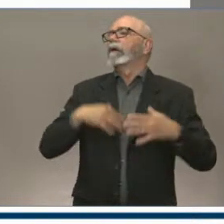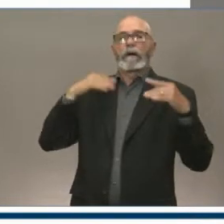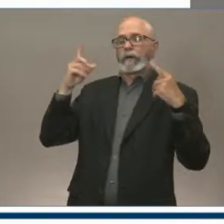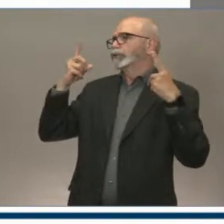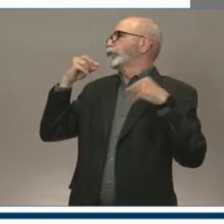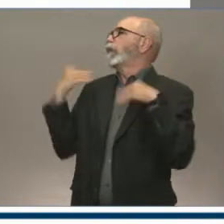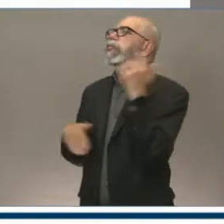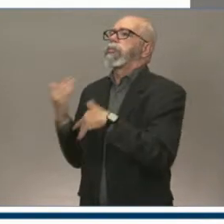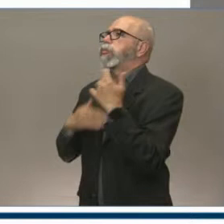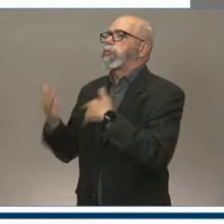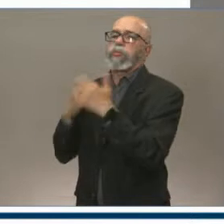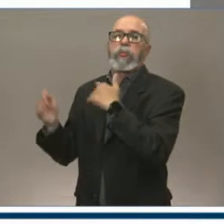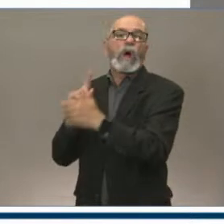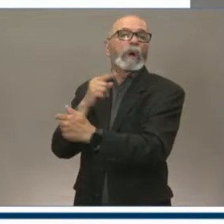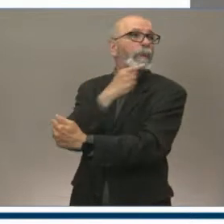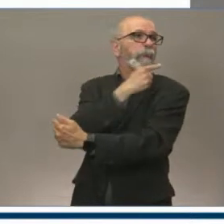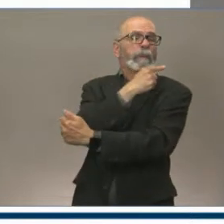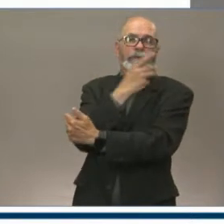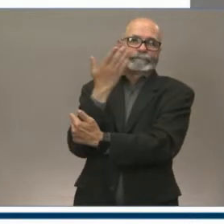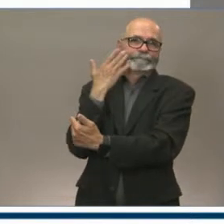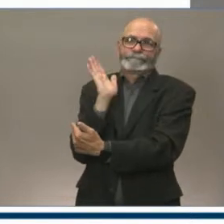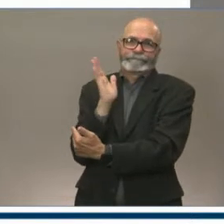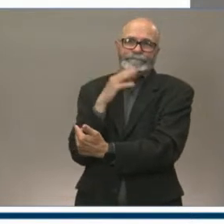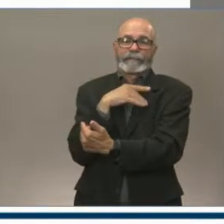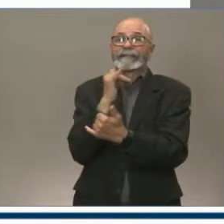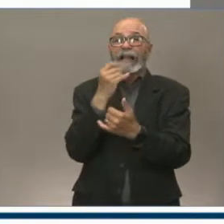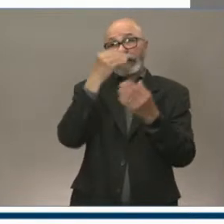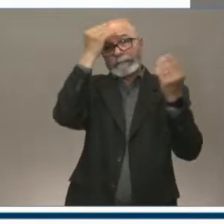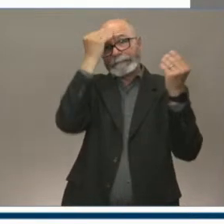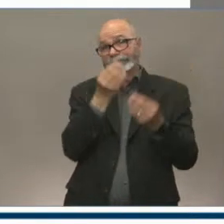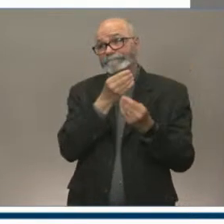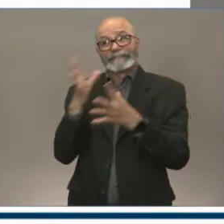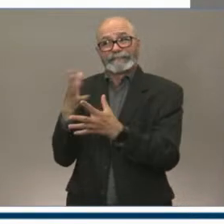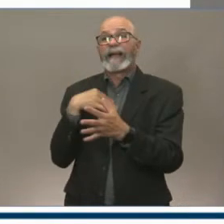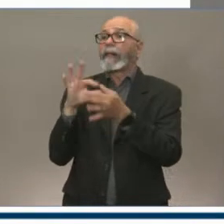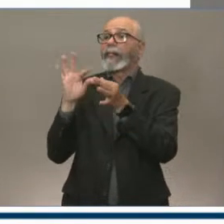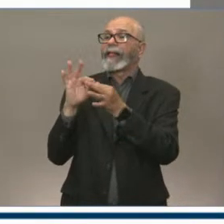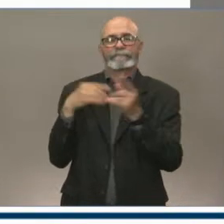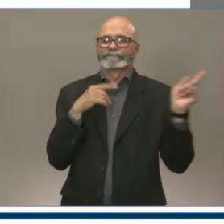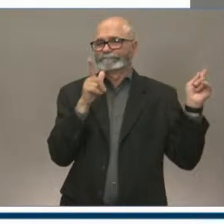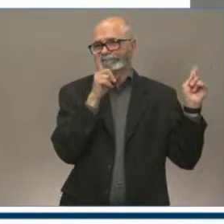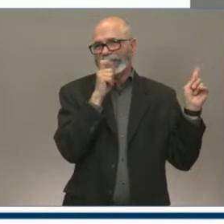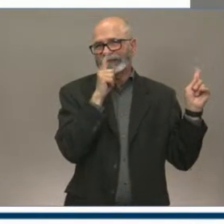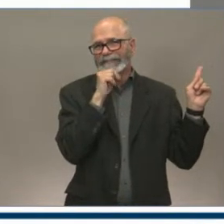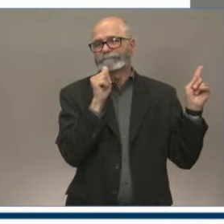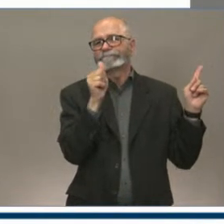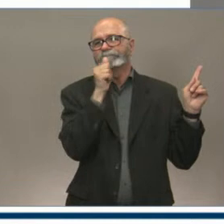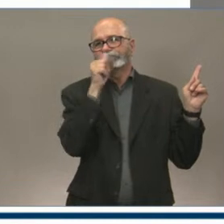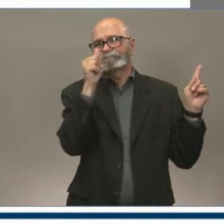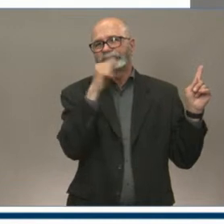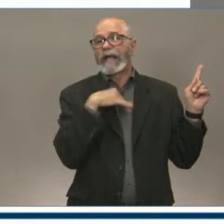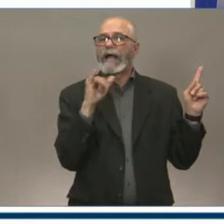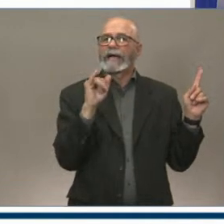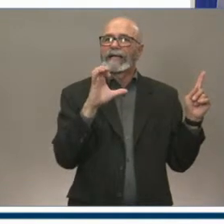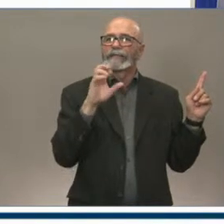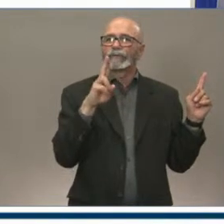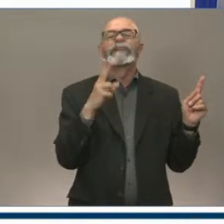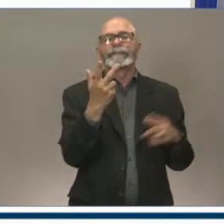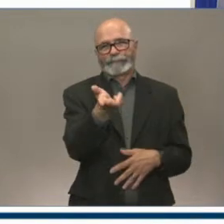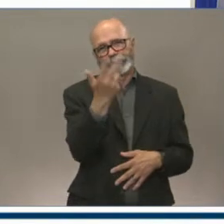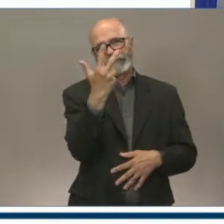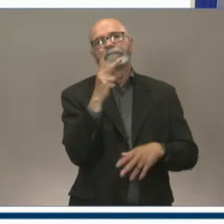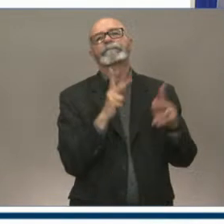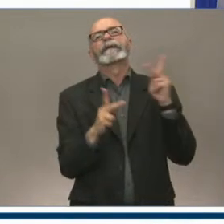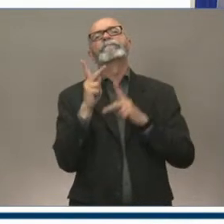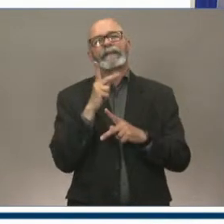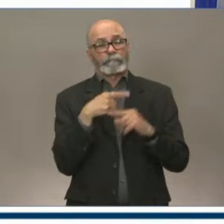for privacy reasons. So all I know is we have three people in the ICU. One of them is the person we talked about yesterday. Next, we'll go to